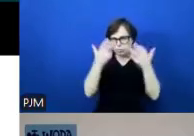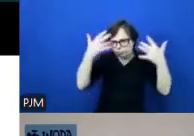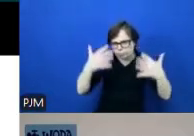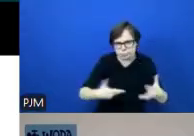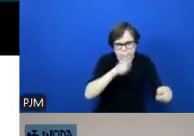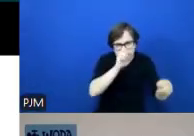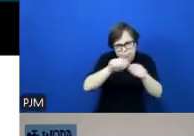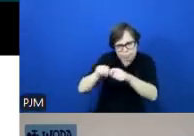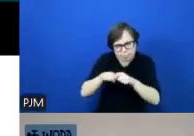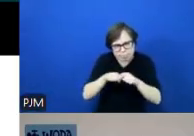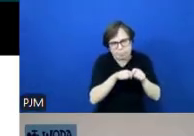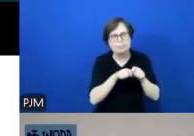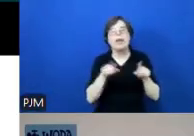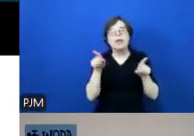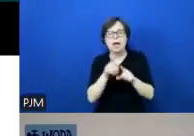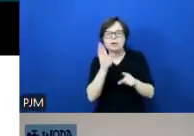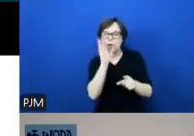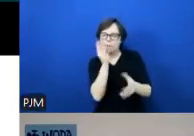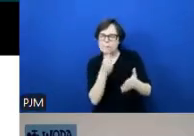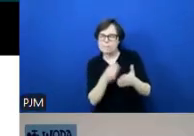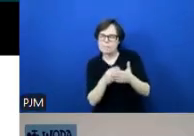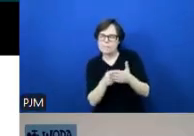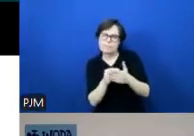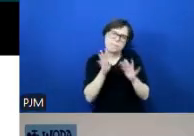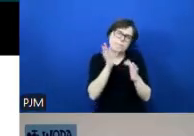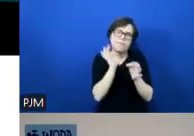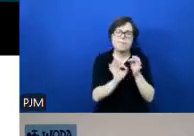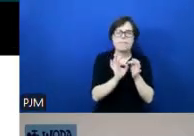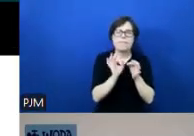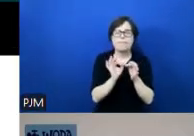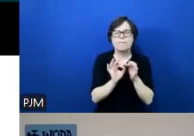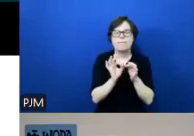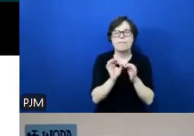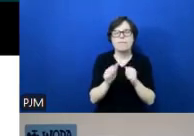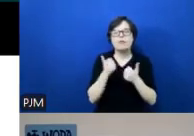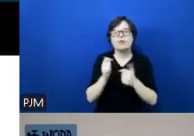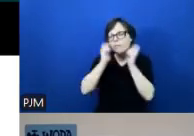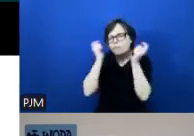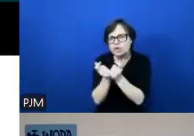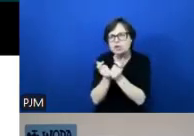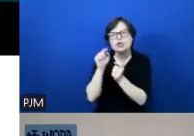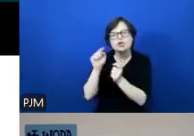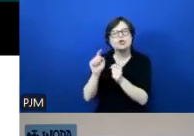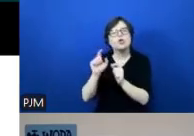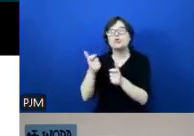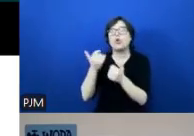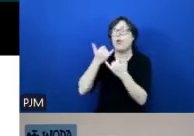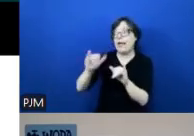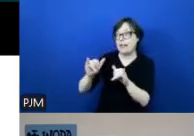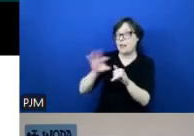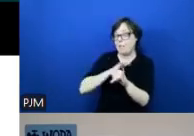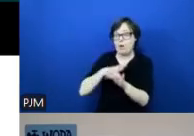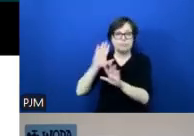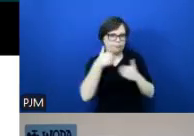condition assessment, valuation of the rainwater system, in order to be able to acquire the whole